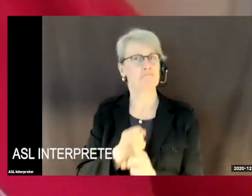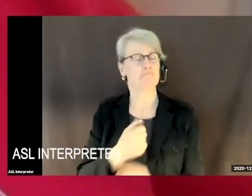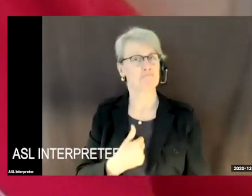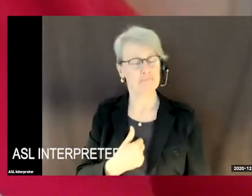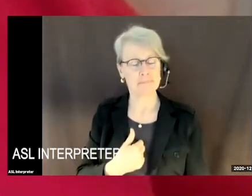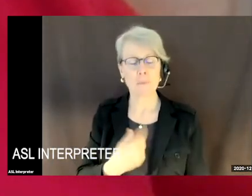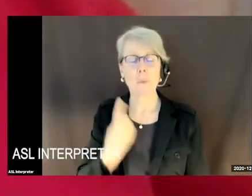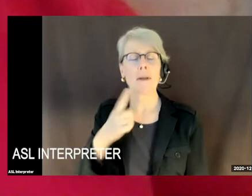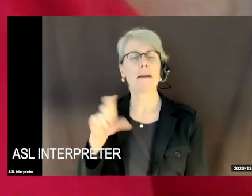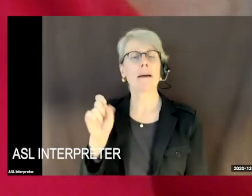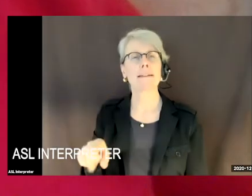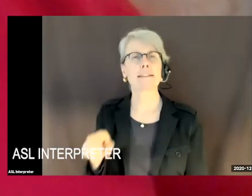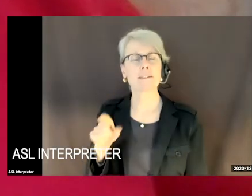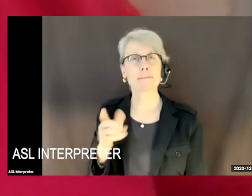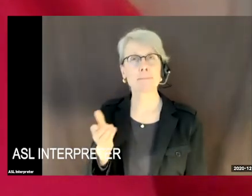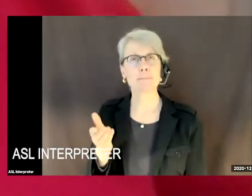to ask you is,